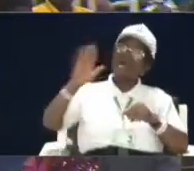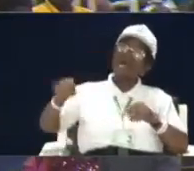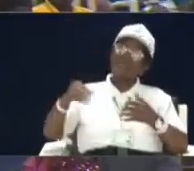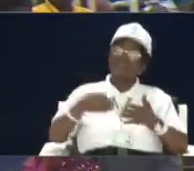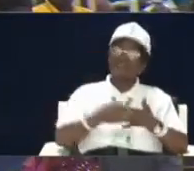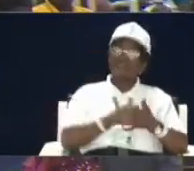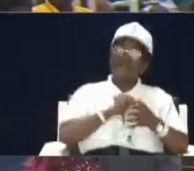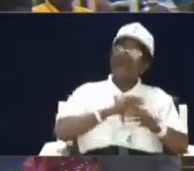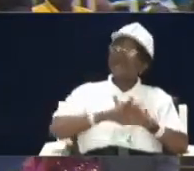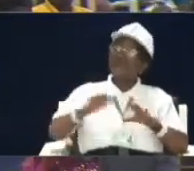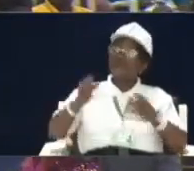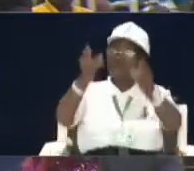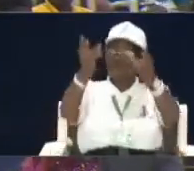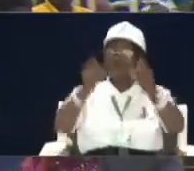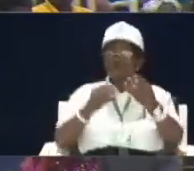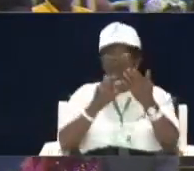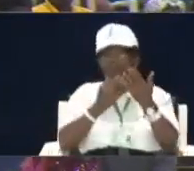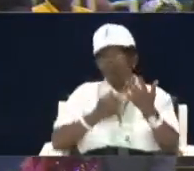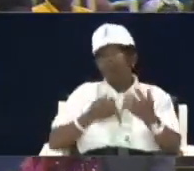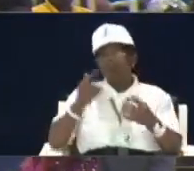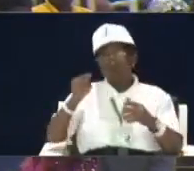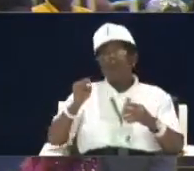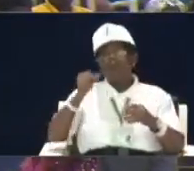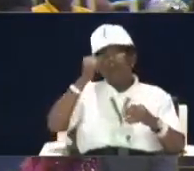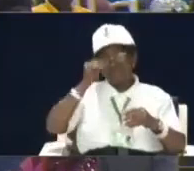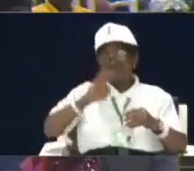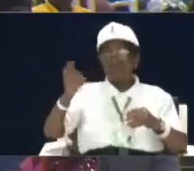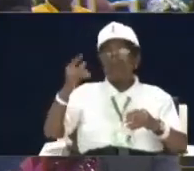I don't want sorrow anymore for the rest of my life.